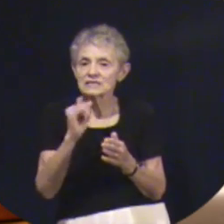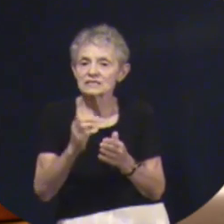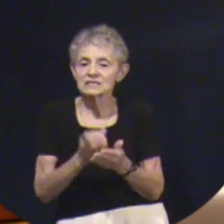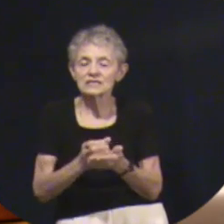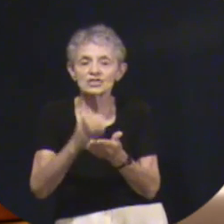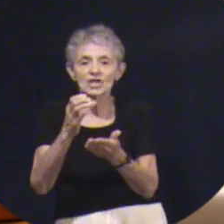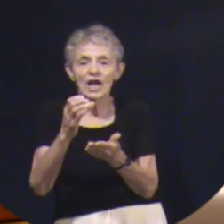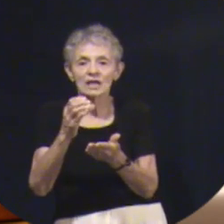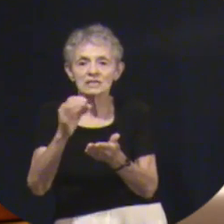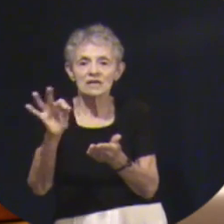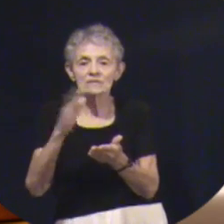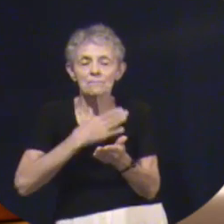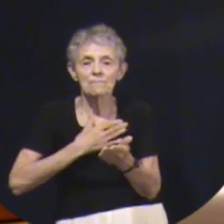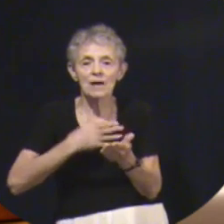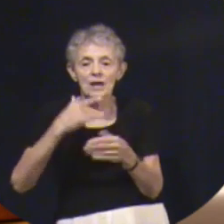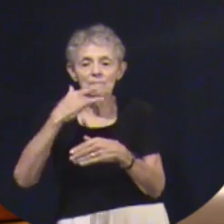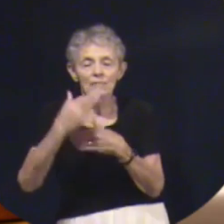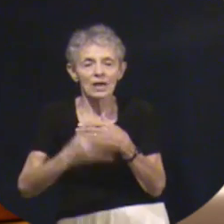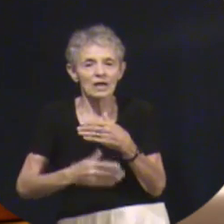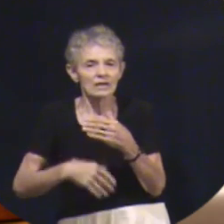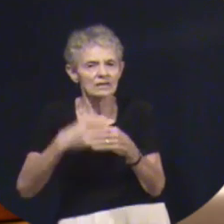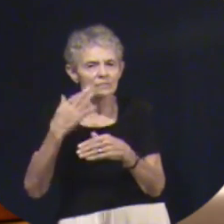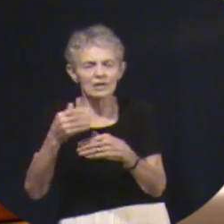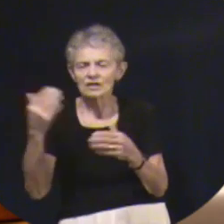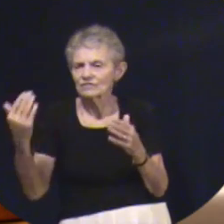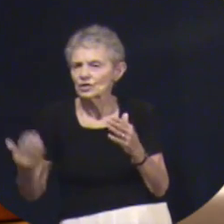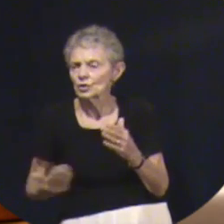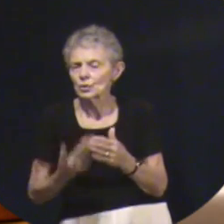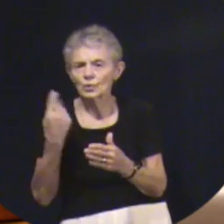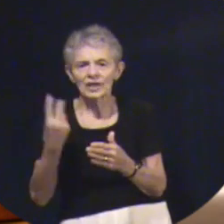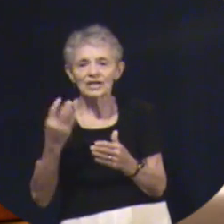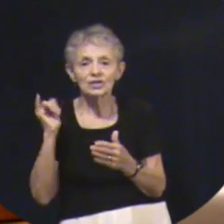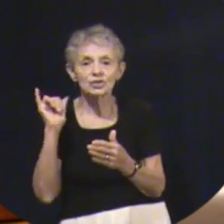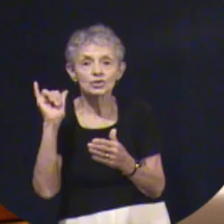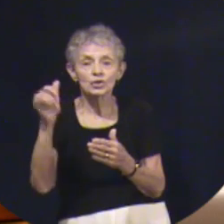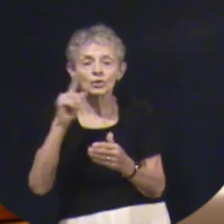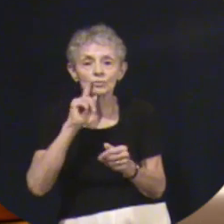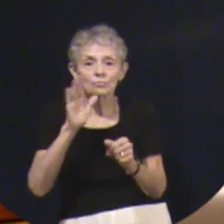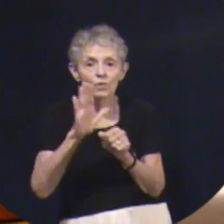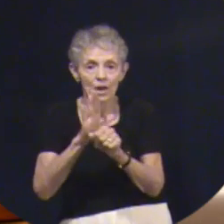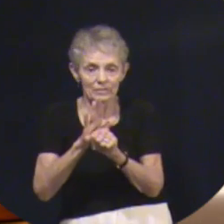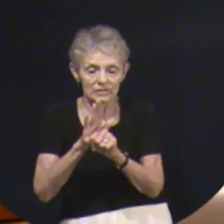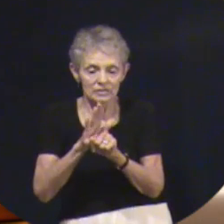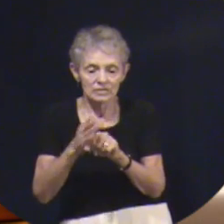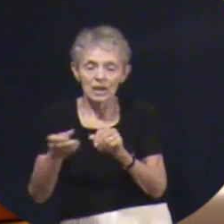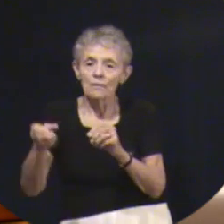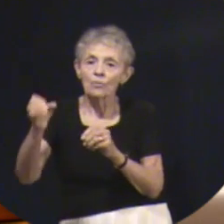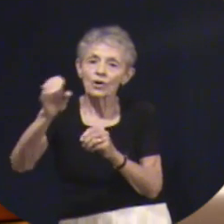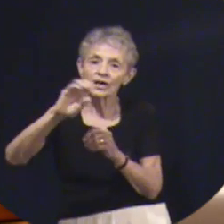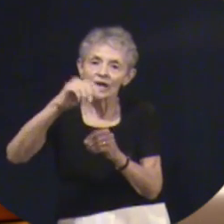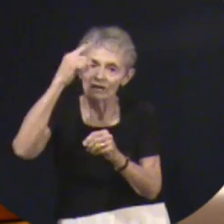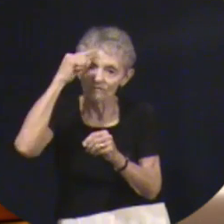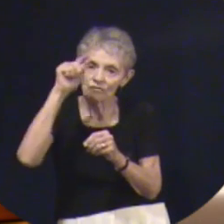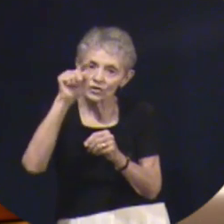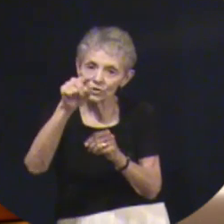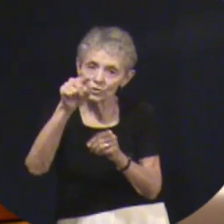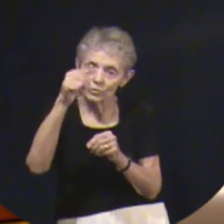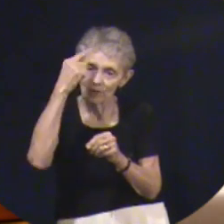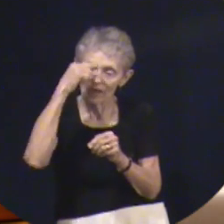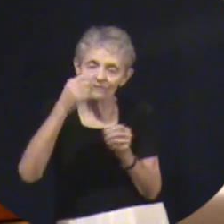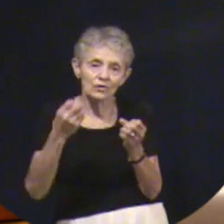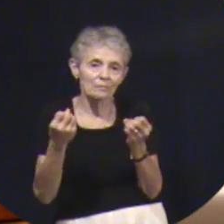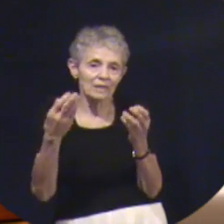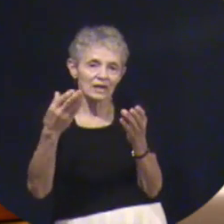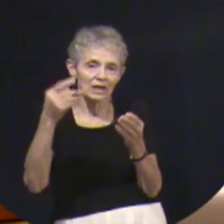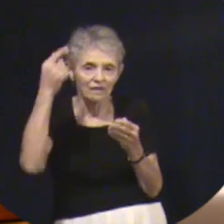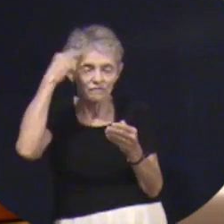my blood, the blood of the new and eternal covenant, which will be poured out for you and for many